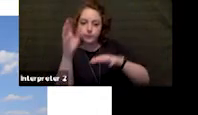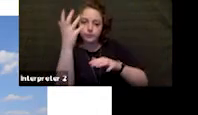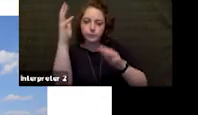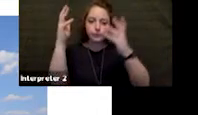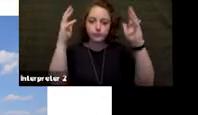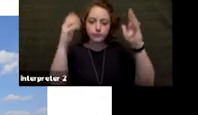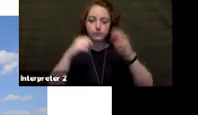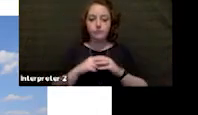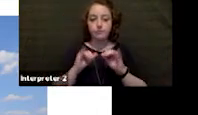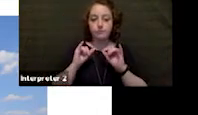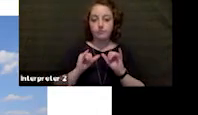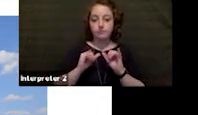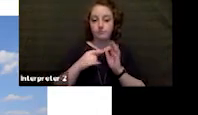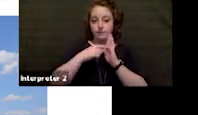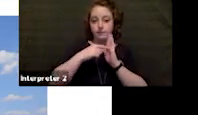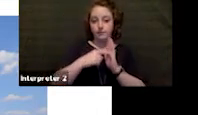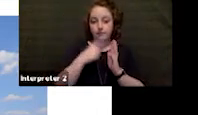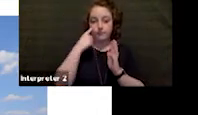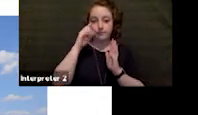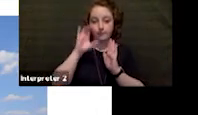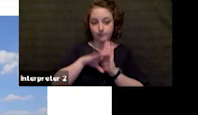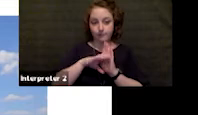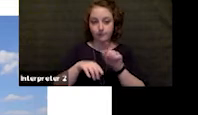and examples at the bottom.